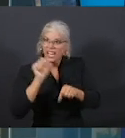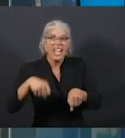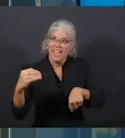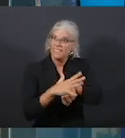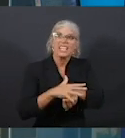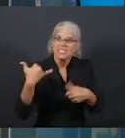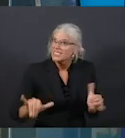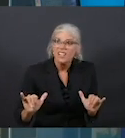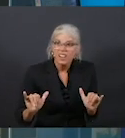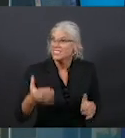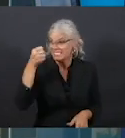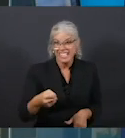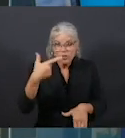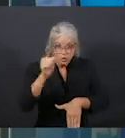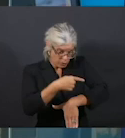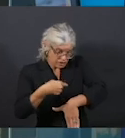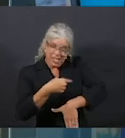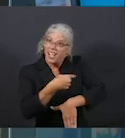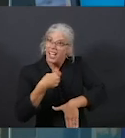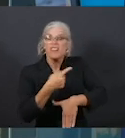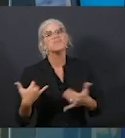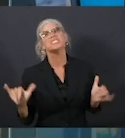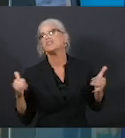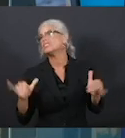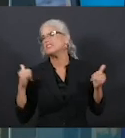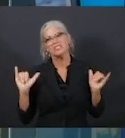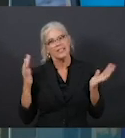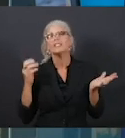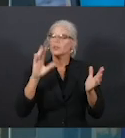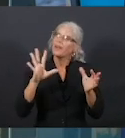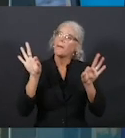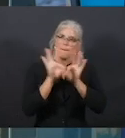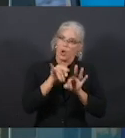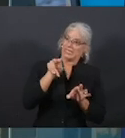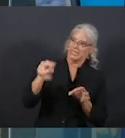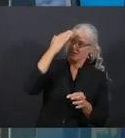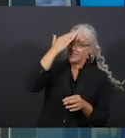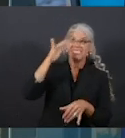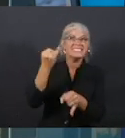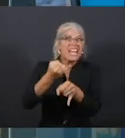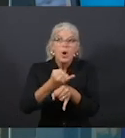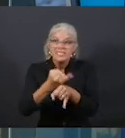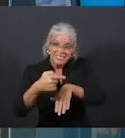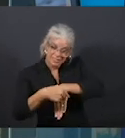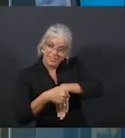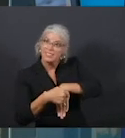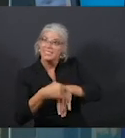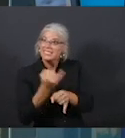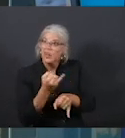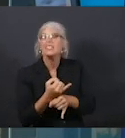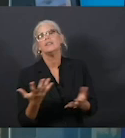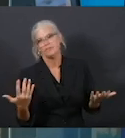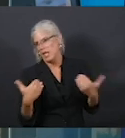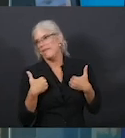southern Georgia, you're still going to have impacts as it moves across the state in places like St. Augustine and other places that are there.